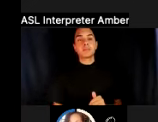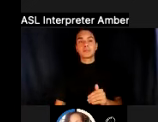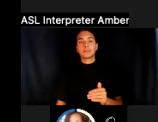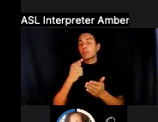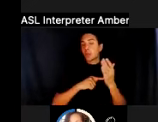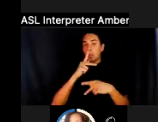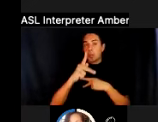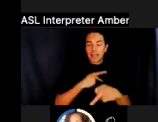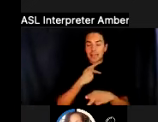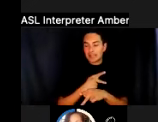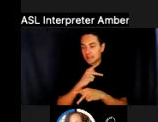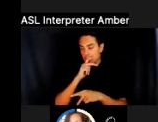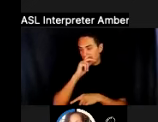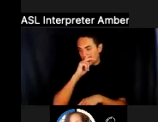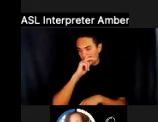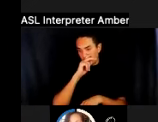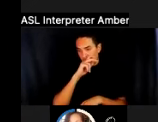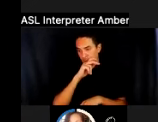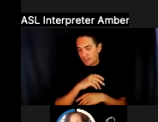of